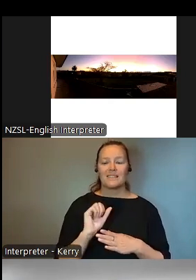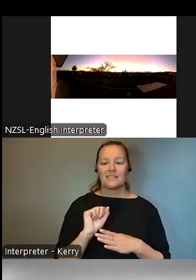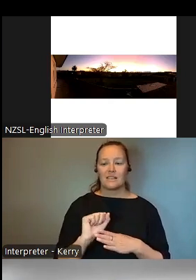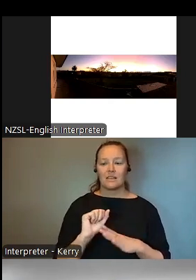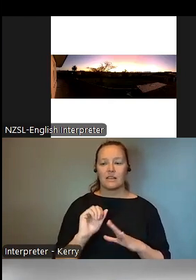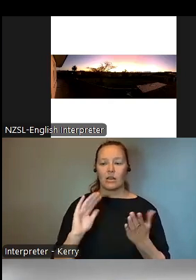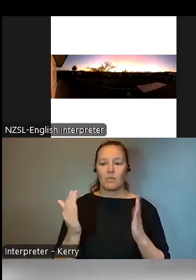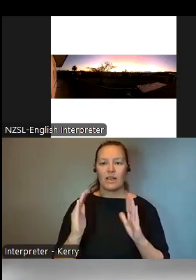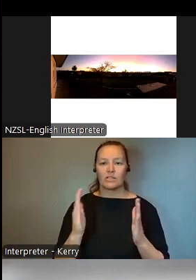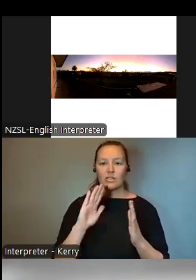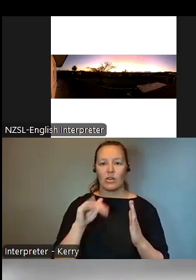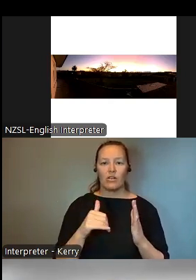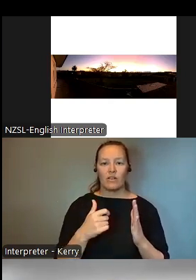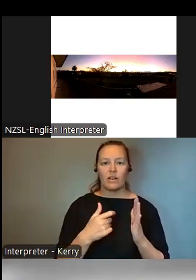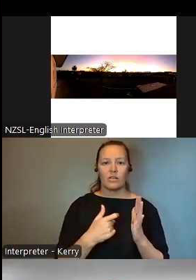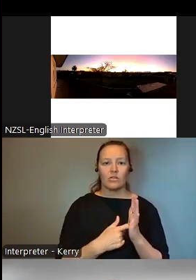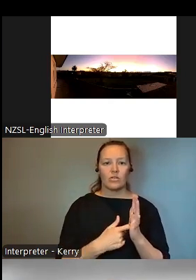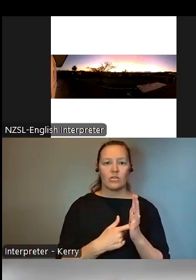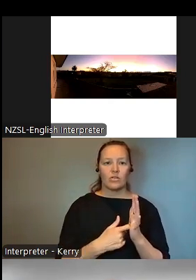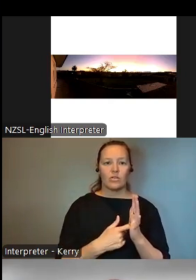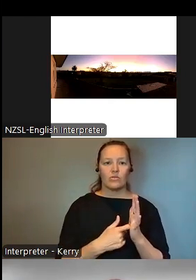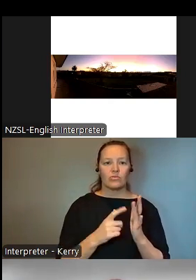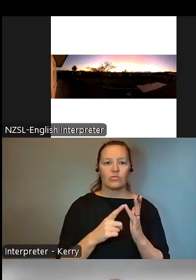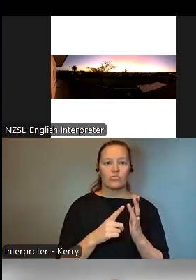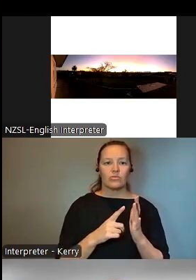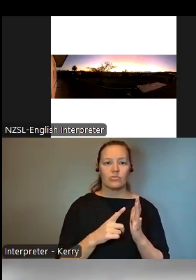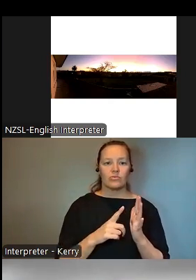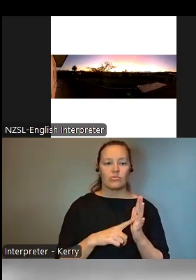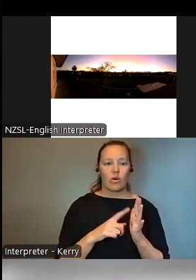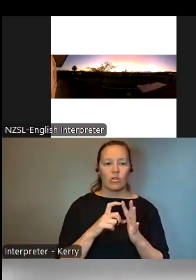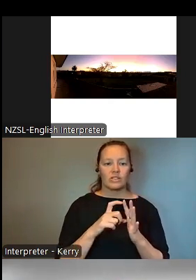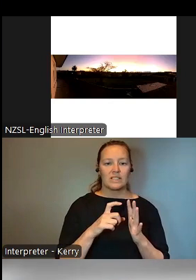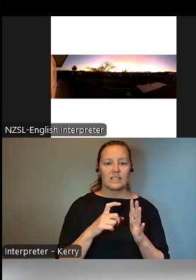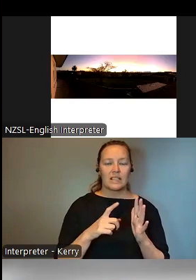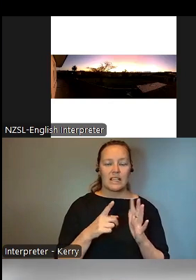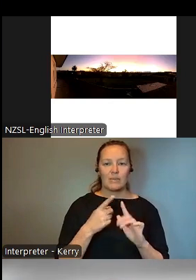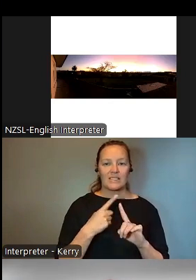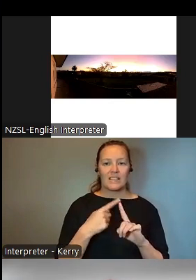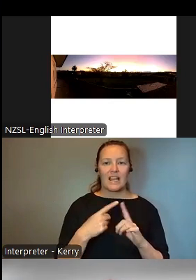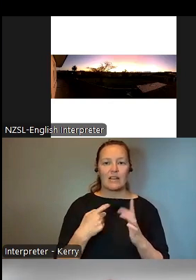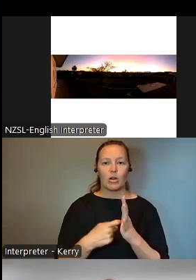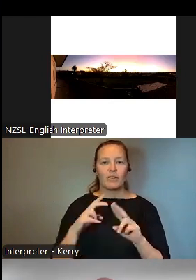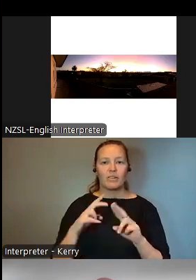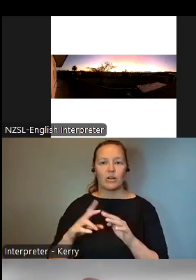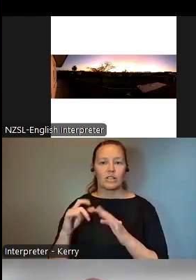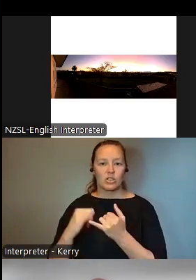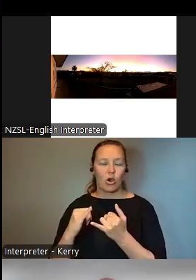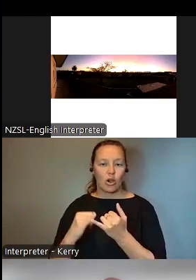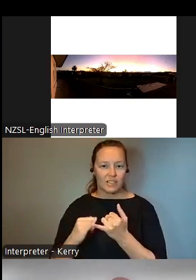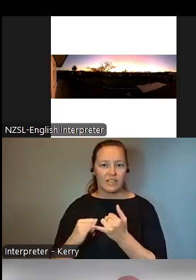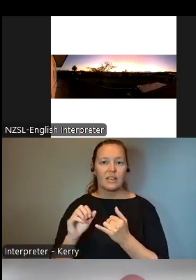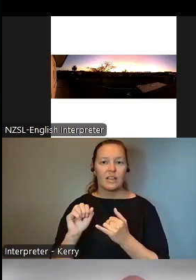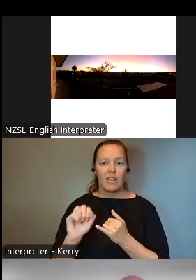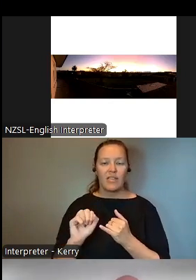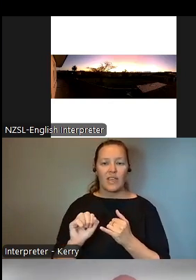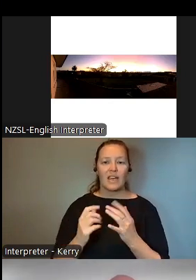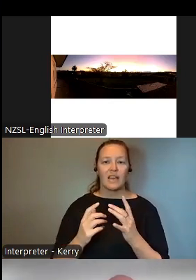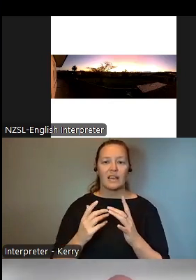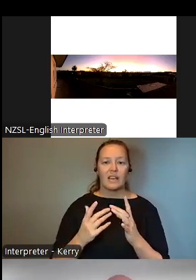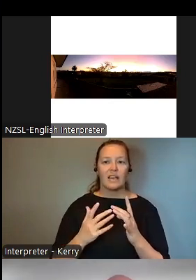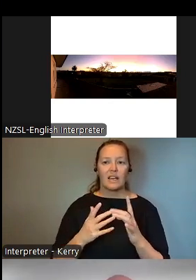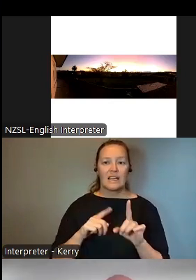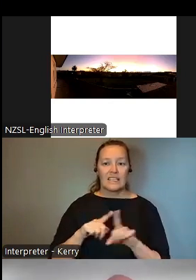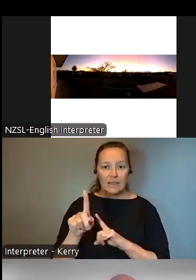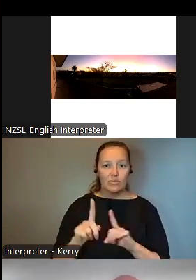of Roald Amundsen and Robert Falcon Scott's respective attempts to get to the South Pole